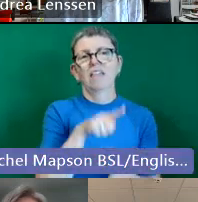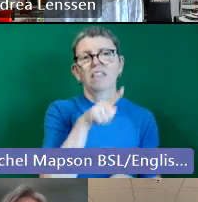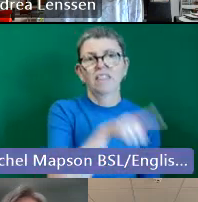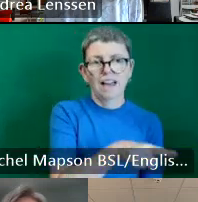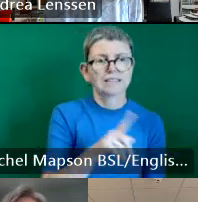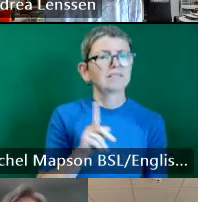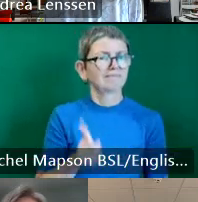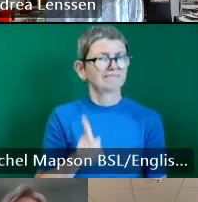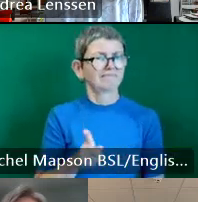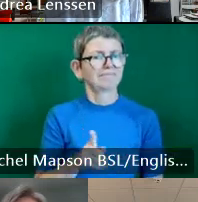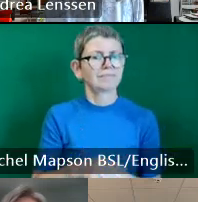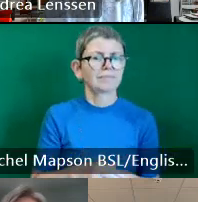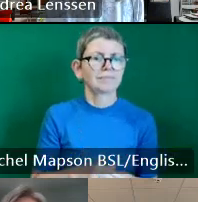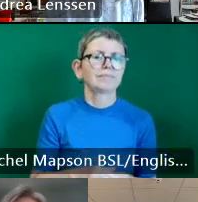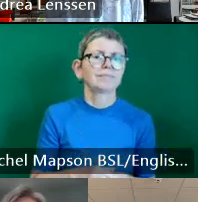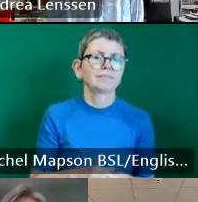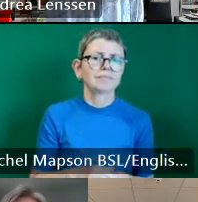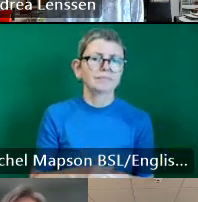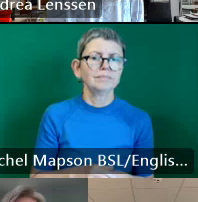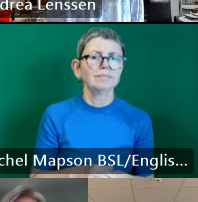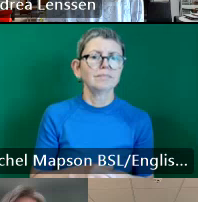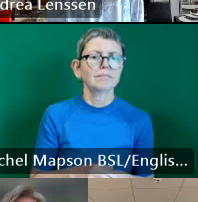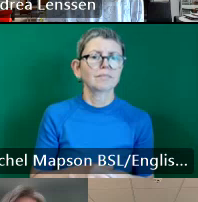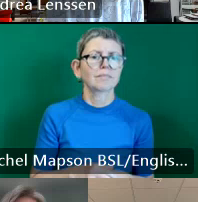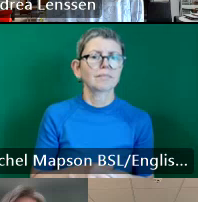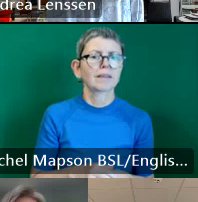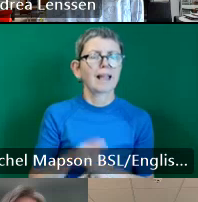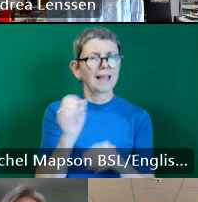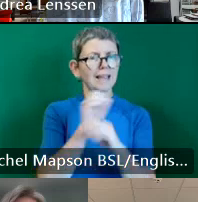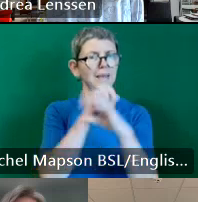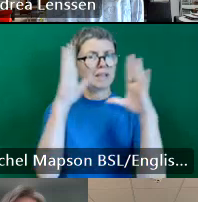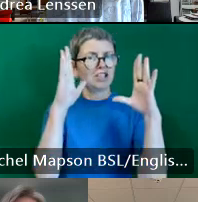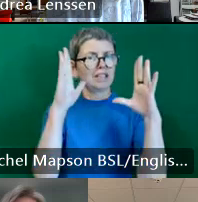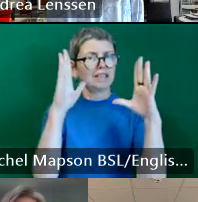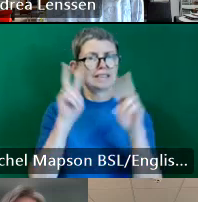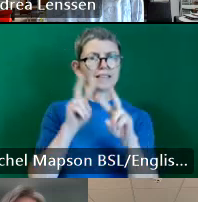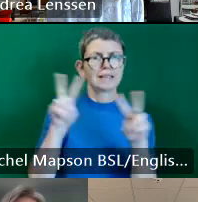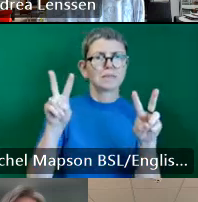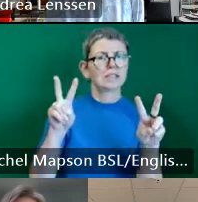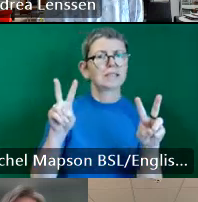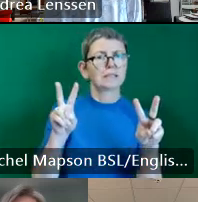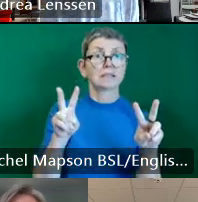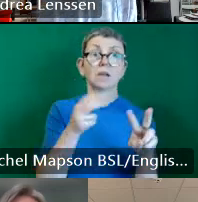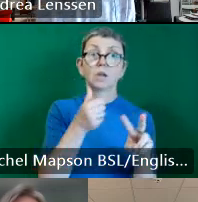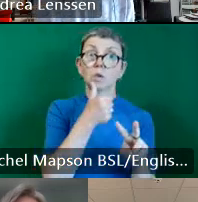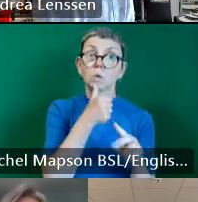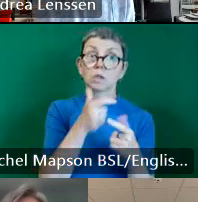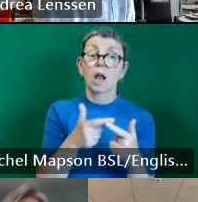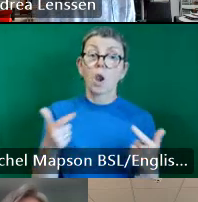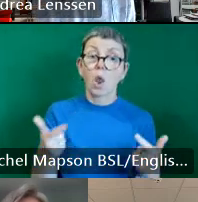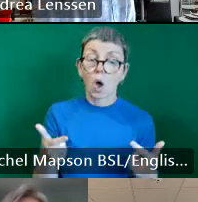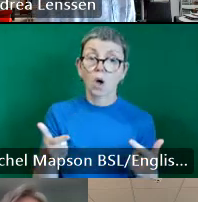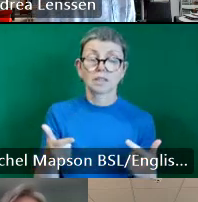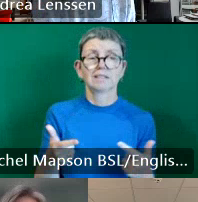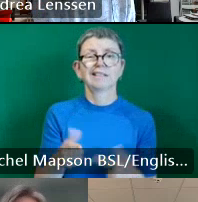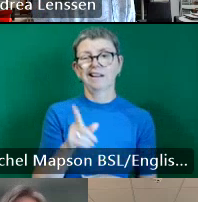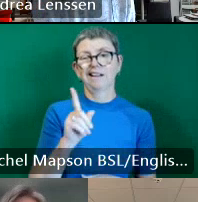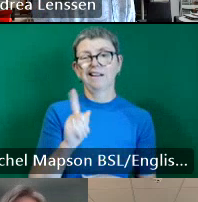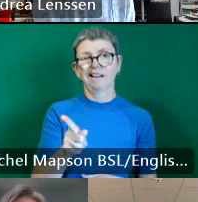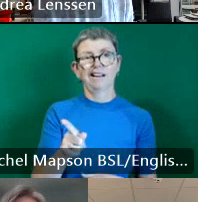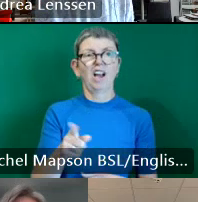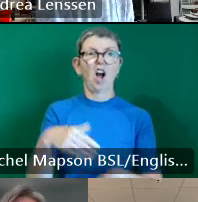Prejudices, ideologies, and images, right? And images is something that's, used a lot to denote, okay, this is what a criminal looks like.